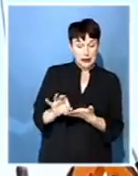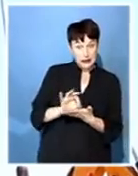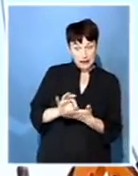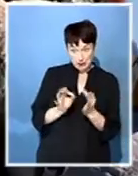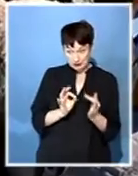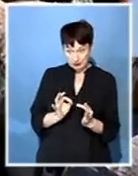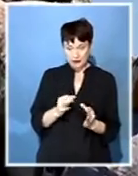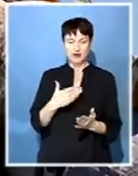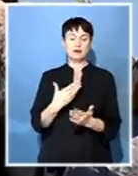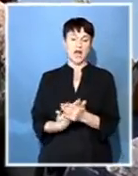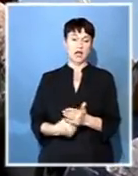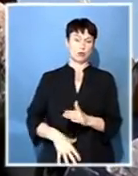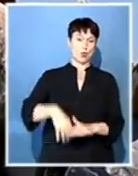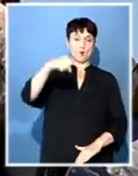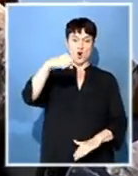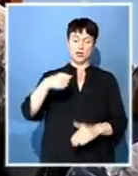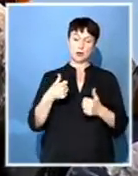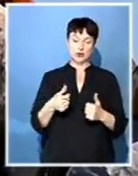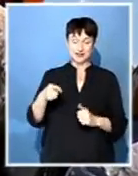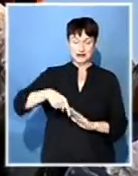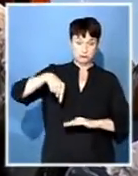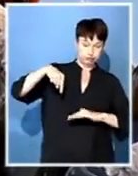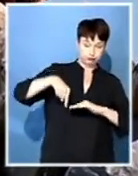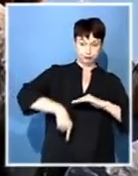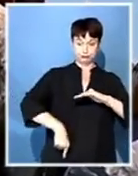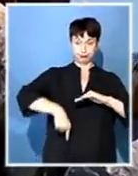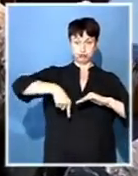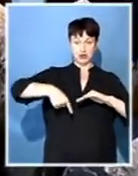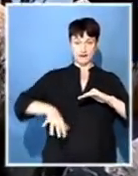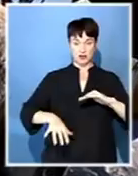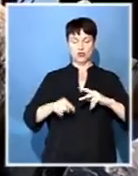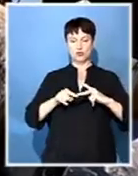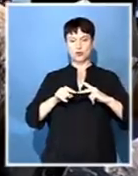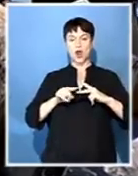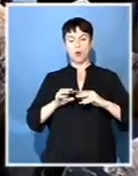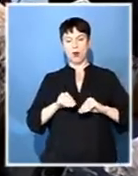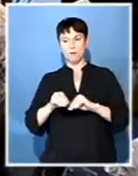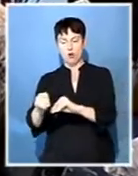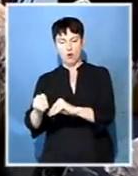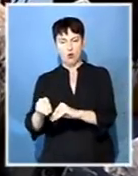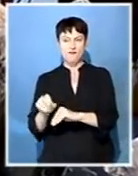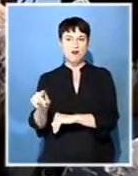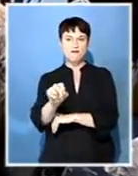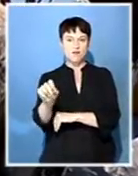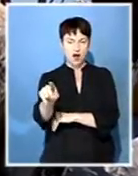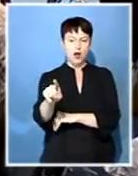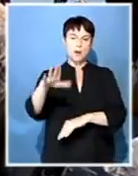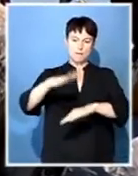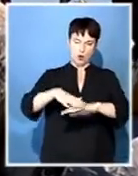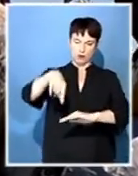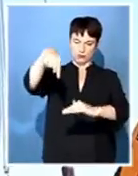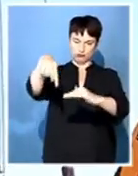you can get those sort of yields. So we finished drilling this hole. This afternoon we move to another site, a few kilometres down, and we drill another